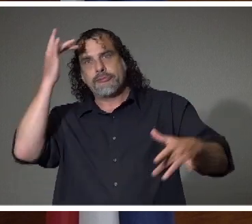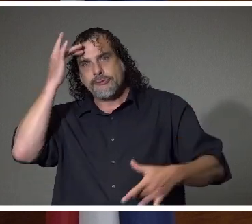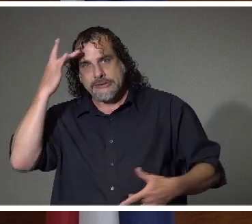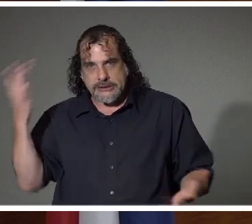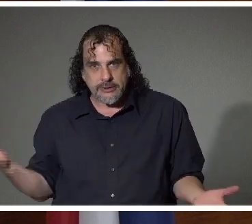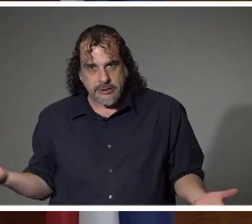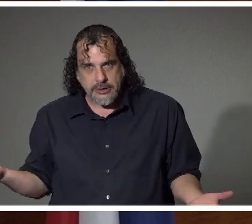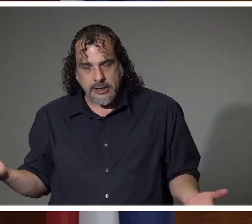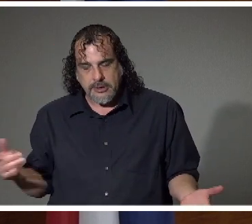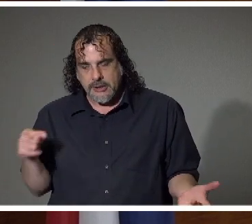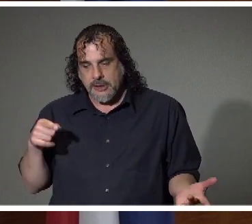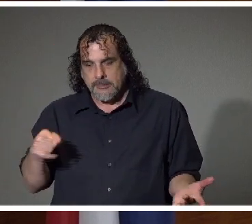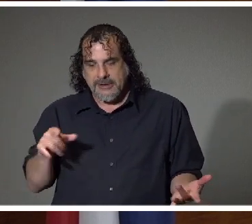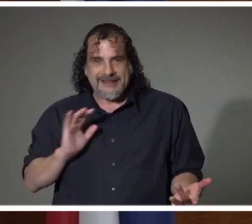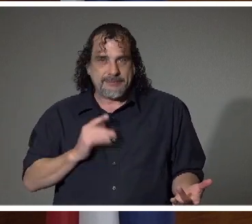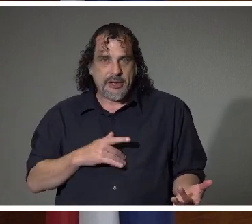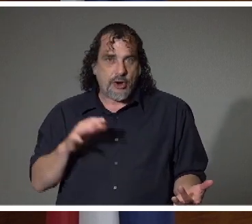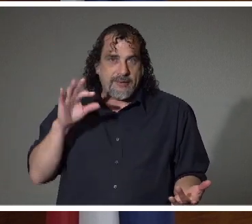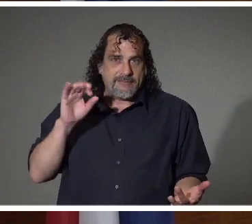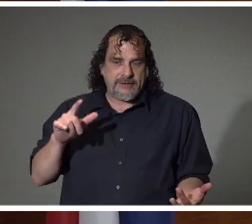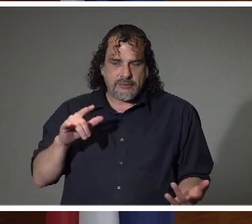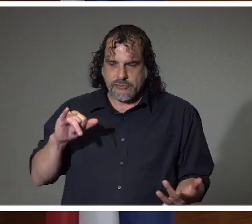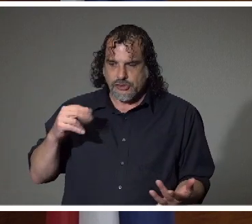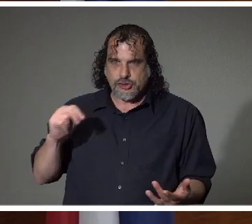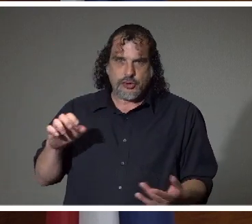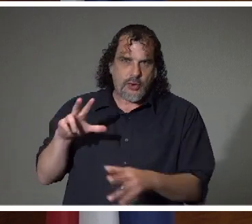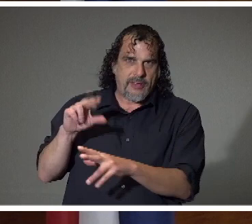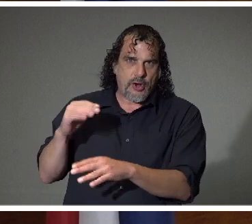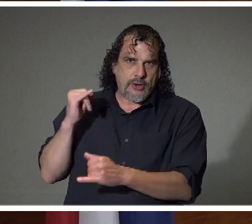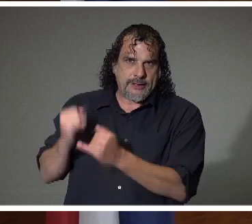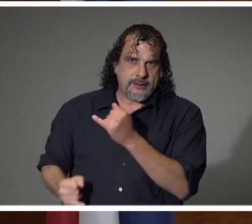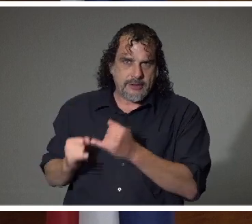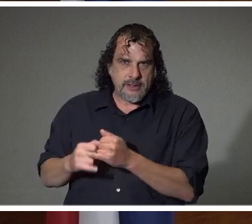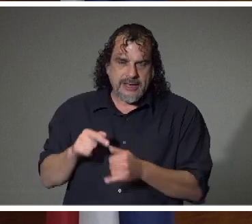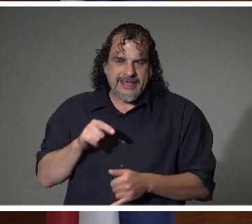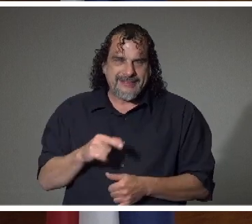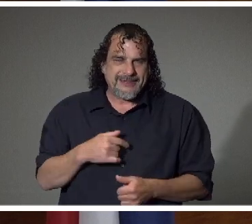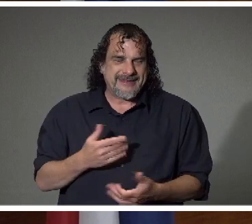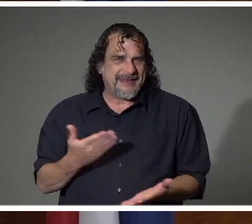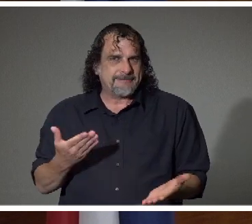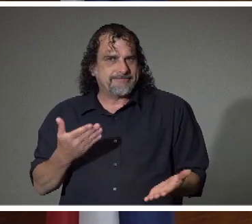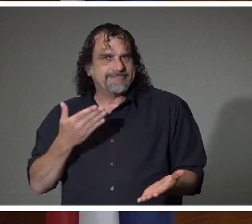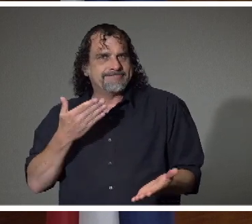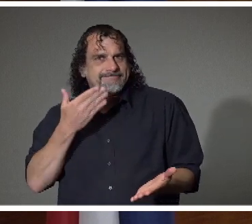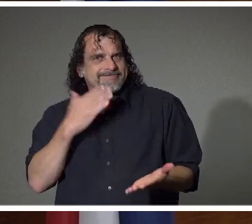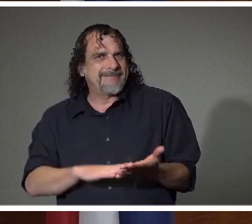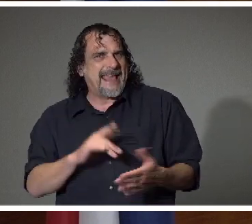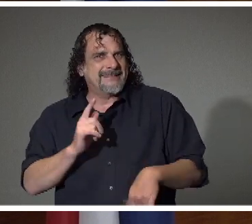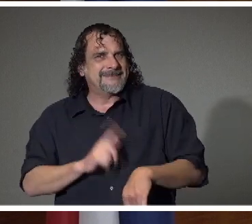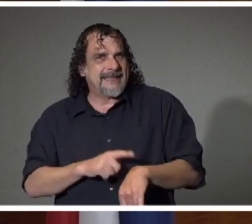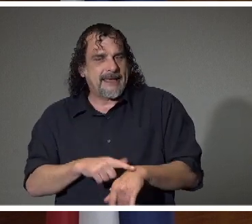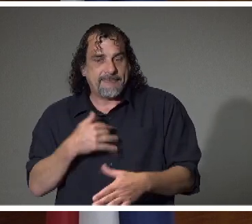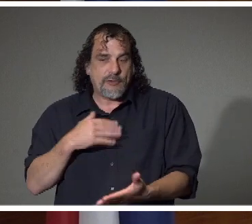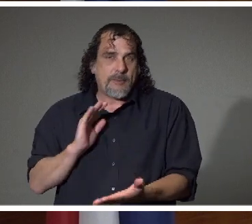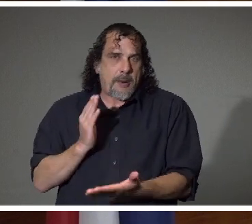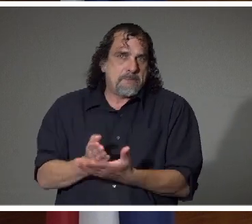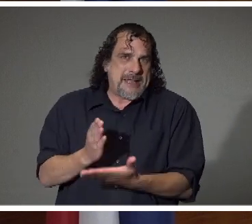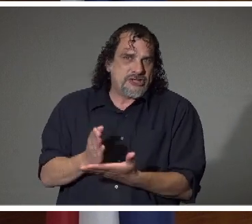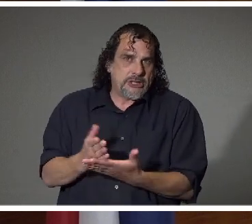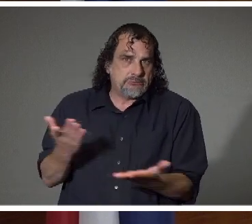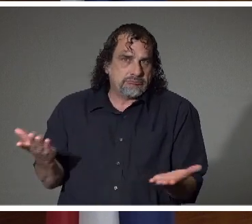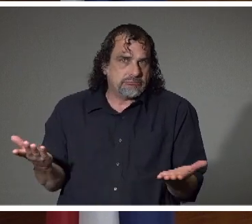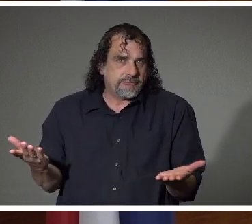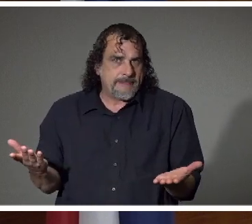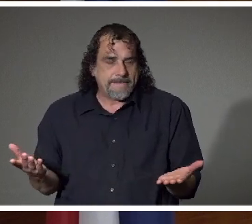the fiscal year being year-end June 30th, this is a particularly bad time from a fiscal standpoint for the state.